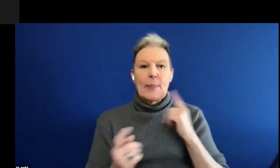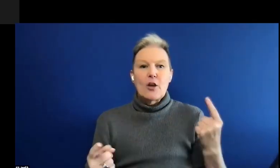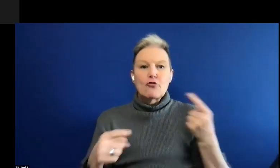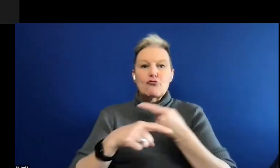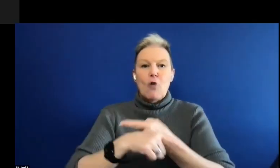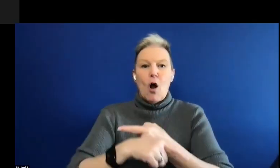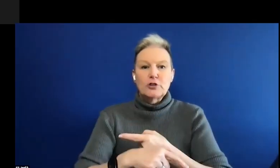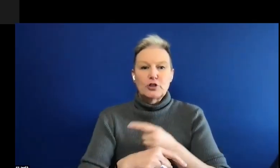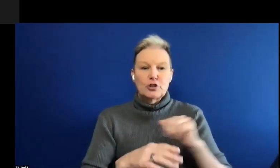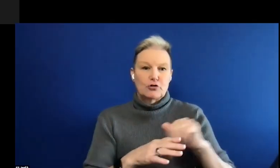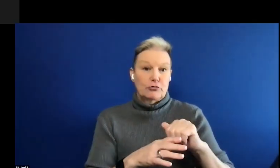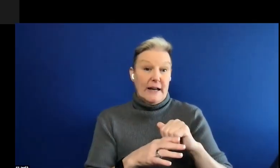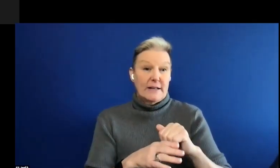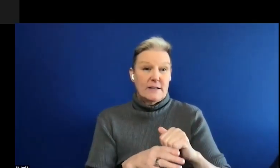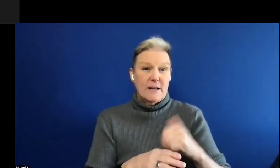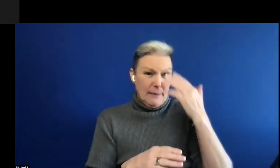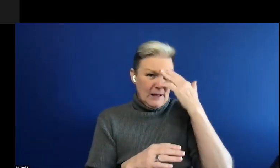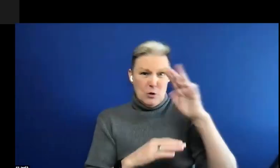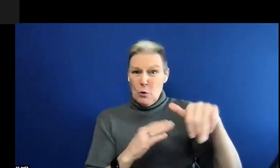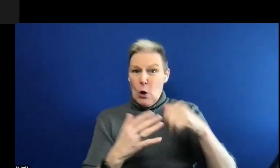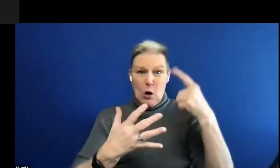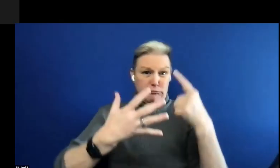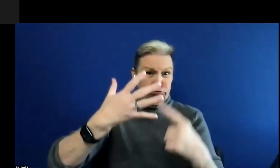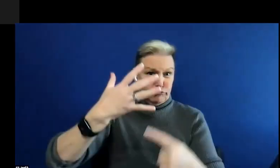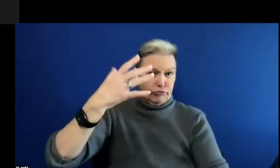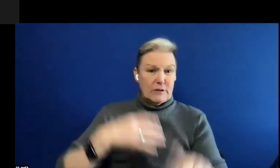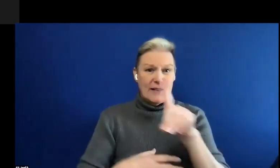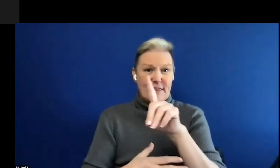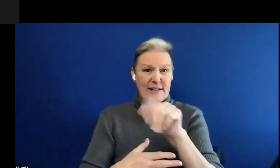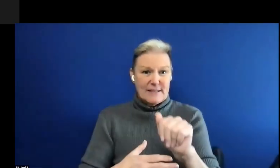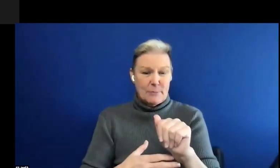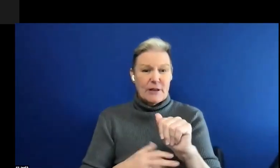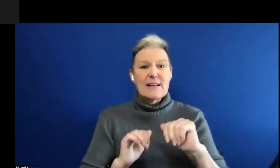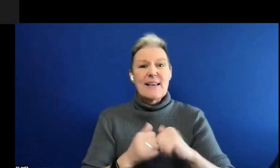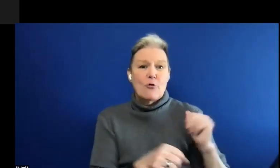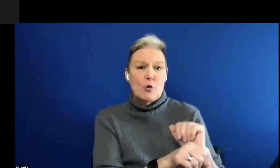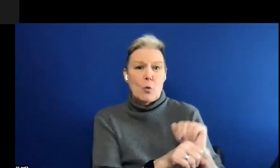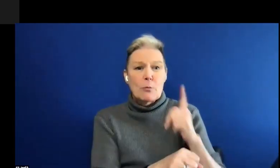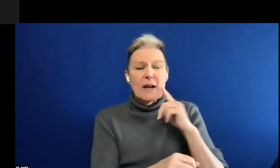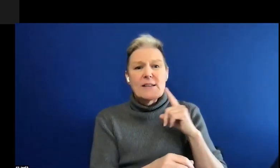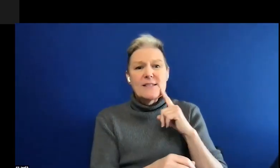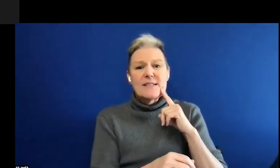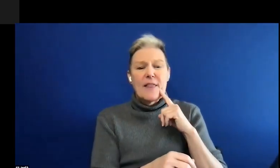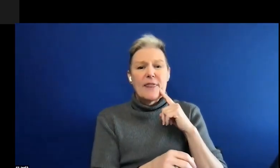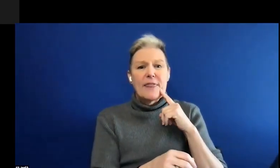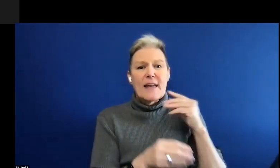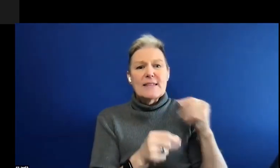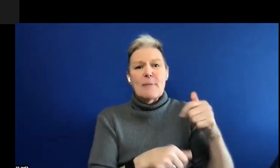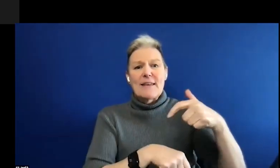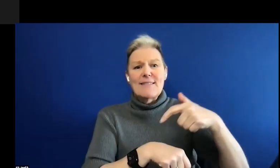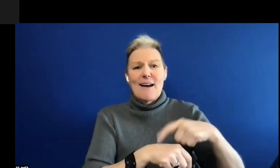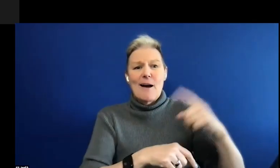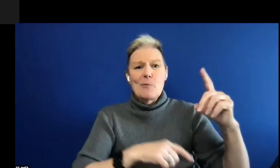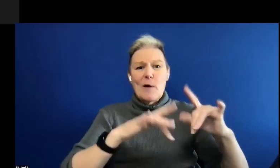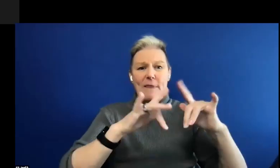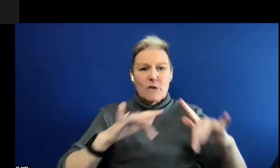cross-trained. They knew all the disabilities, how to work with them because they spent a lot of time with the